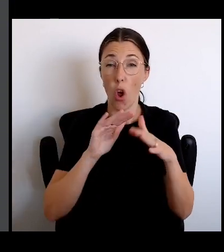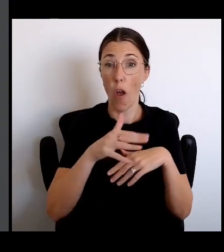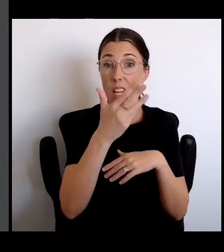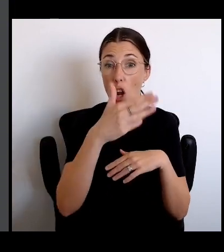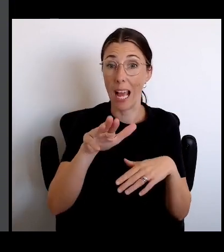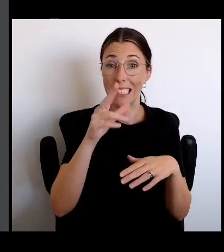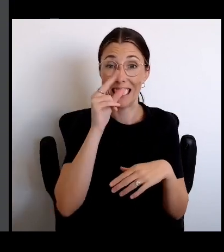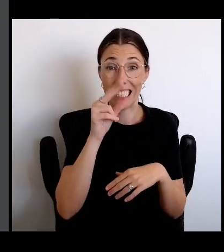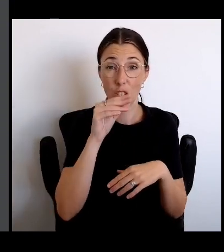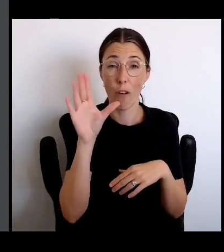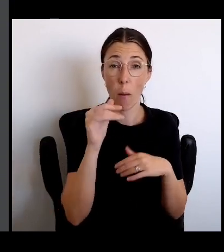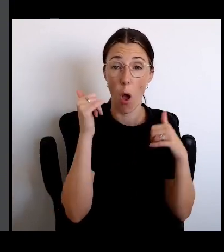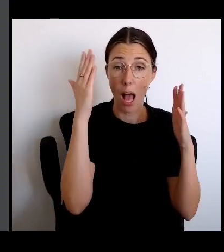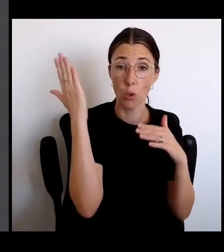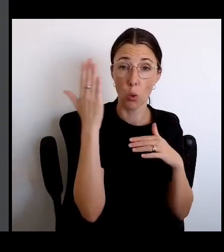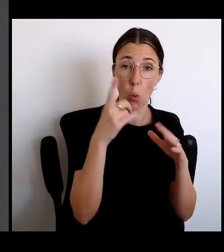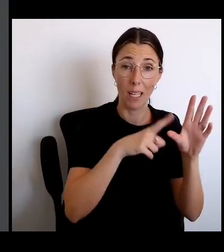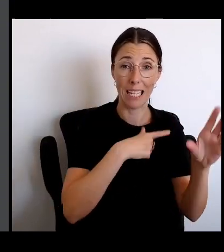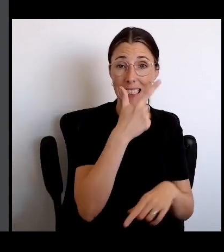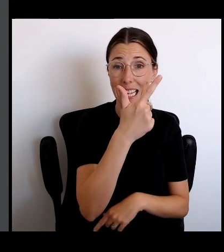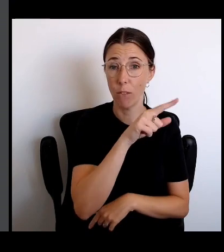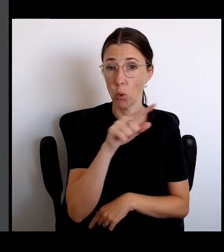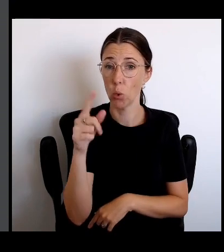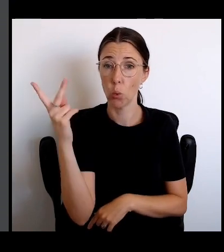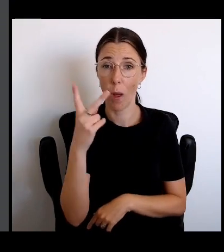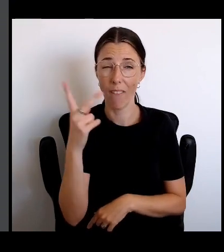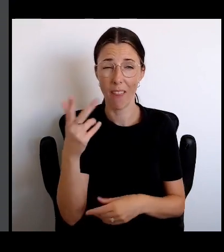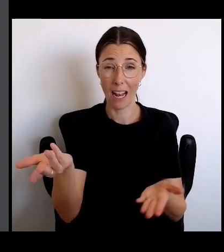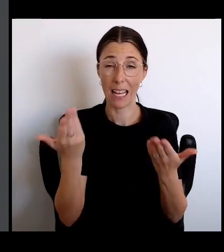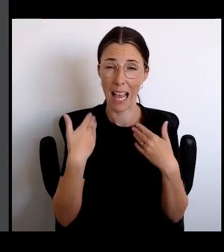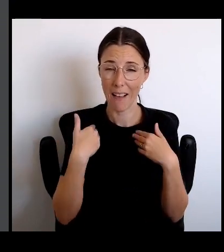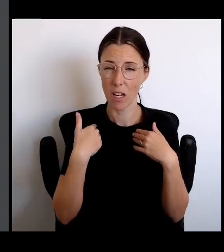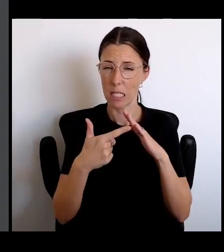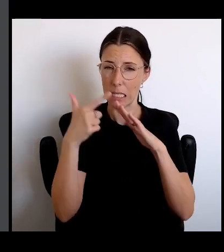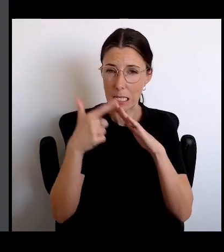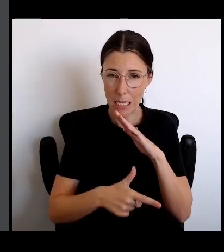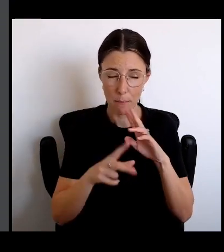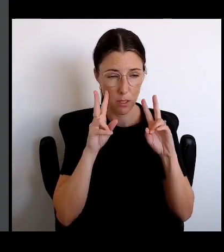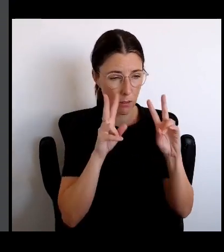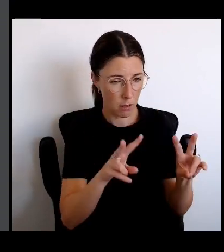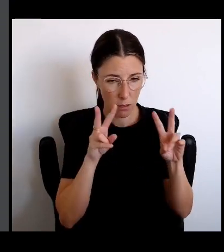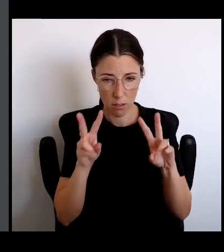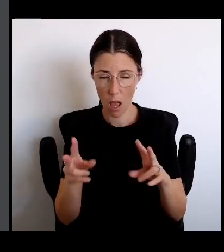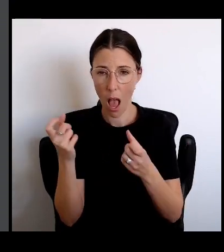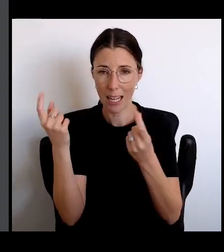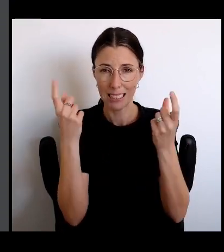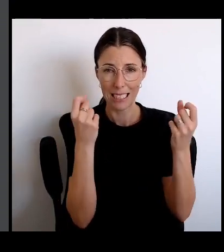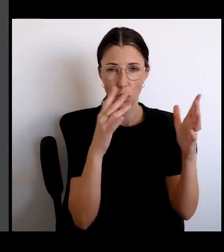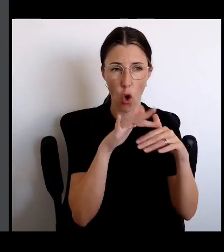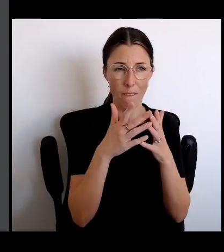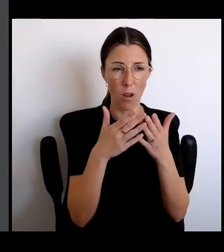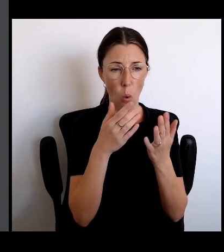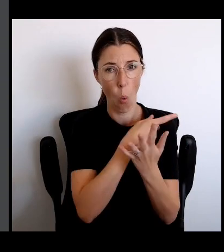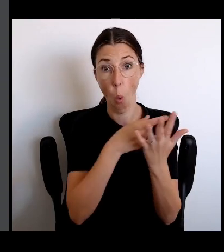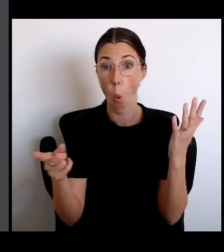12. And that gave us a really deep look inside and an understanding of all of the influences on teen vaping. And it allowed